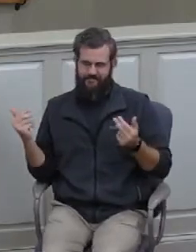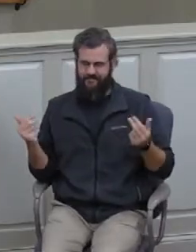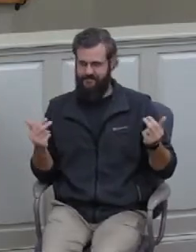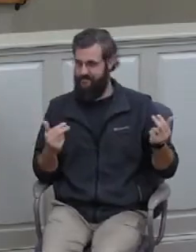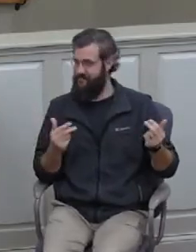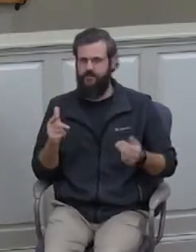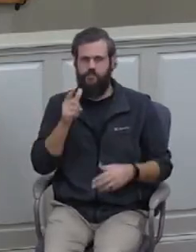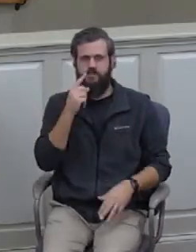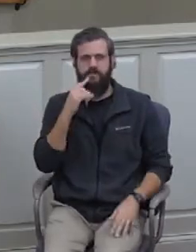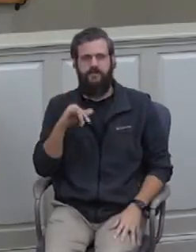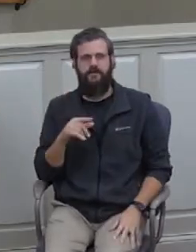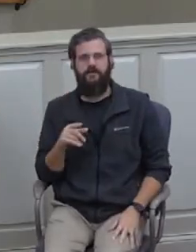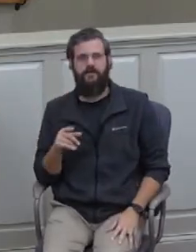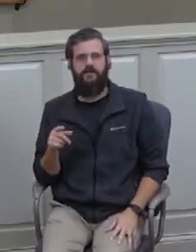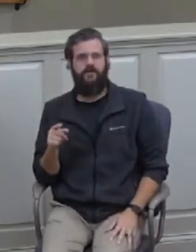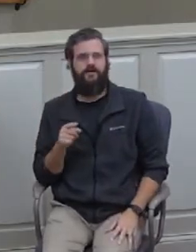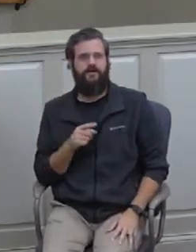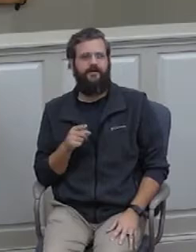said that?